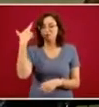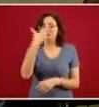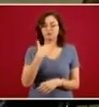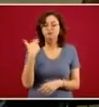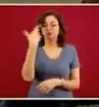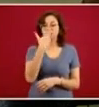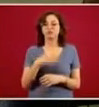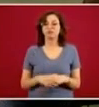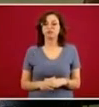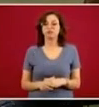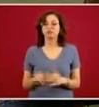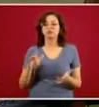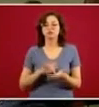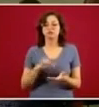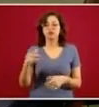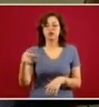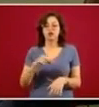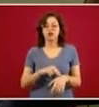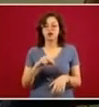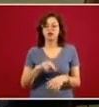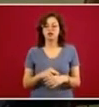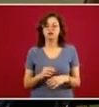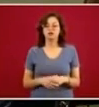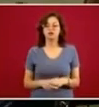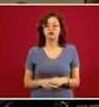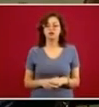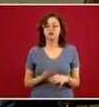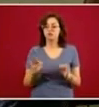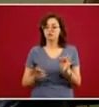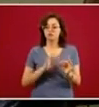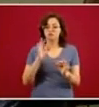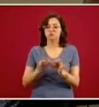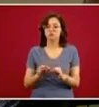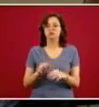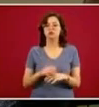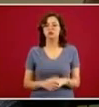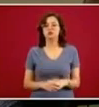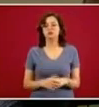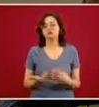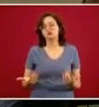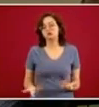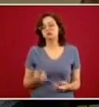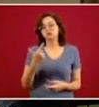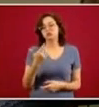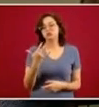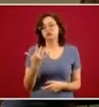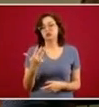but in the cases that we can, we will be examining the bodies.